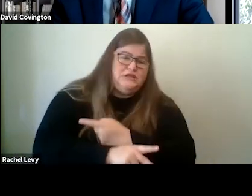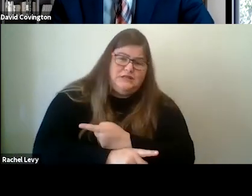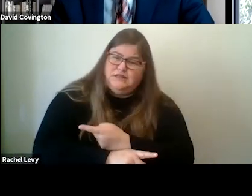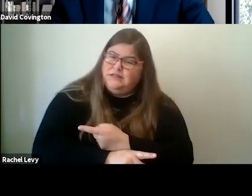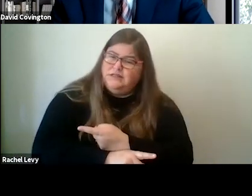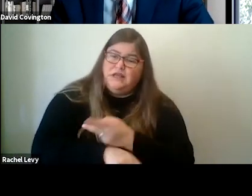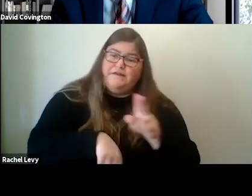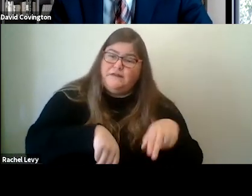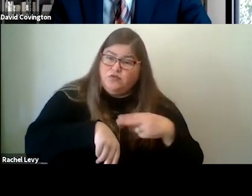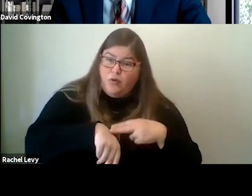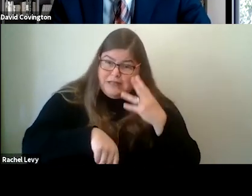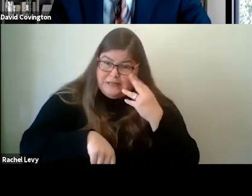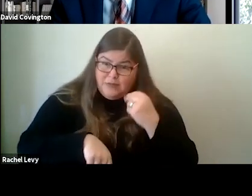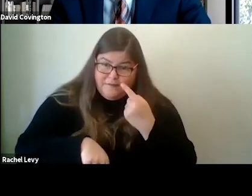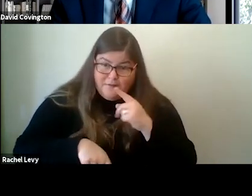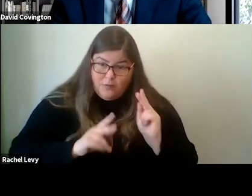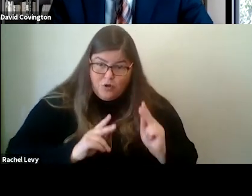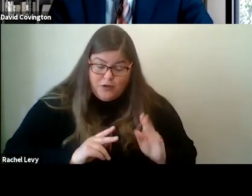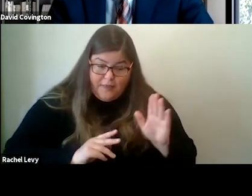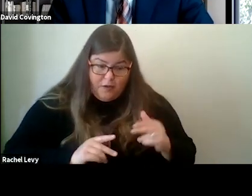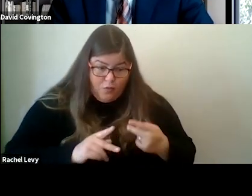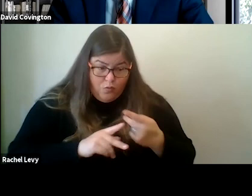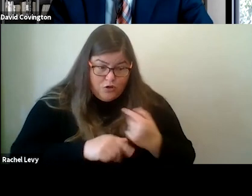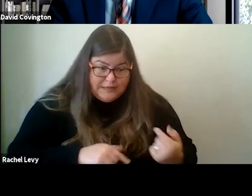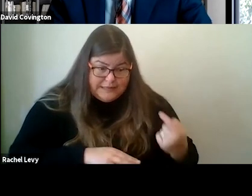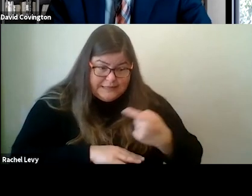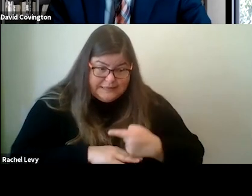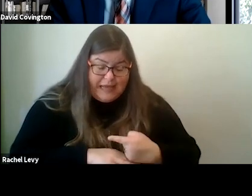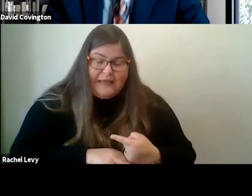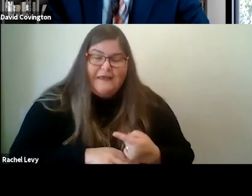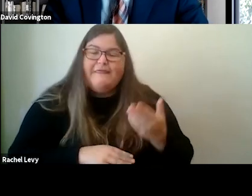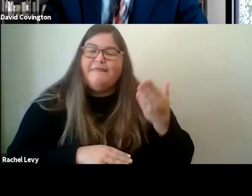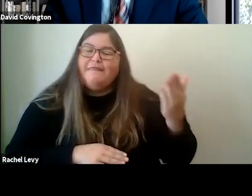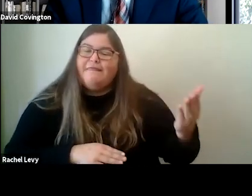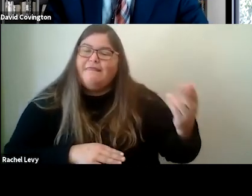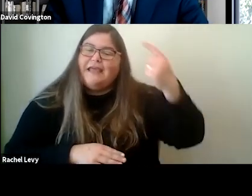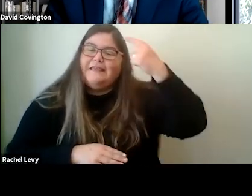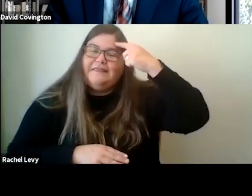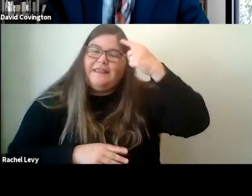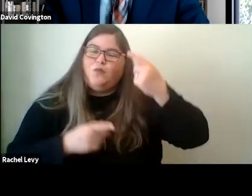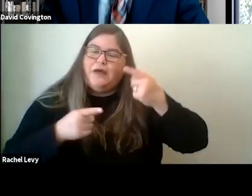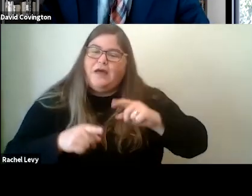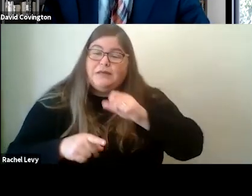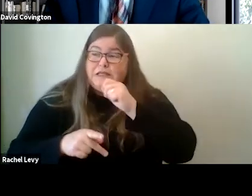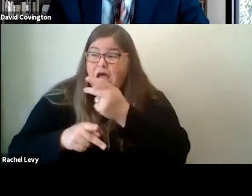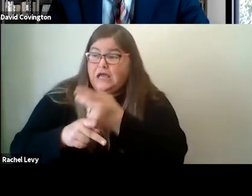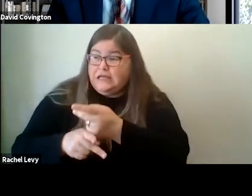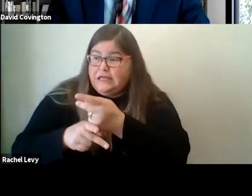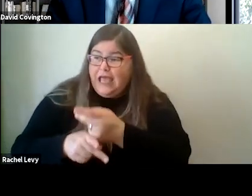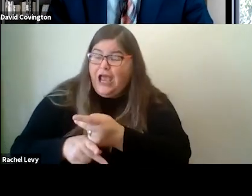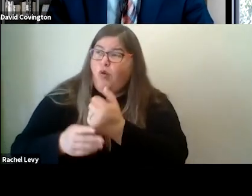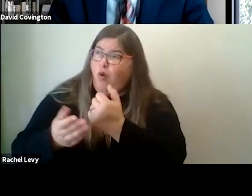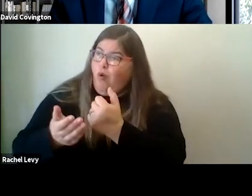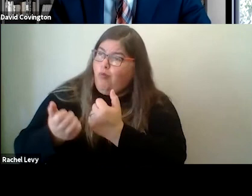their worst day is that they perceive what happens not as care or support, but as punishment.